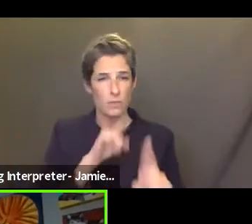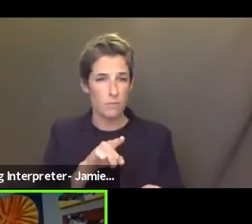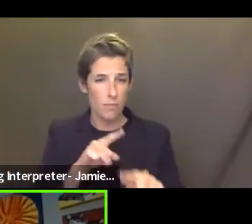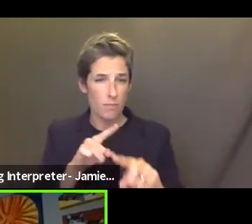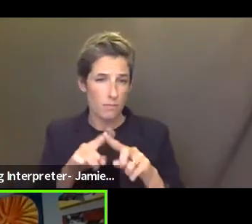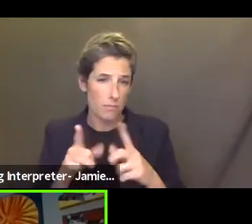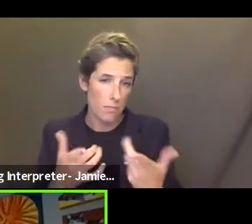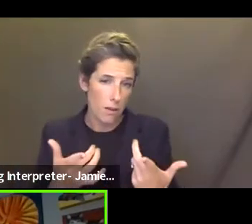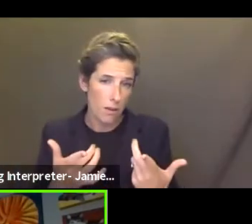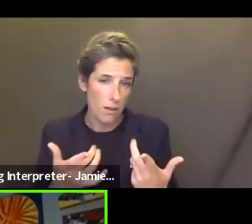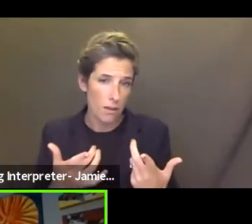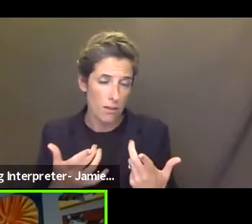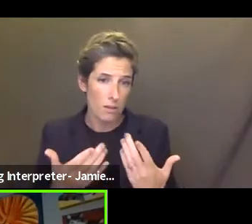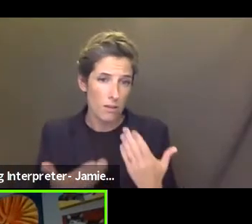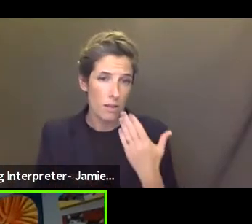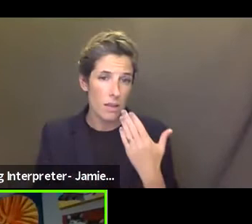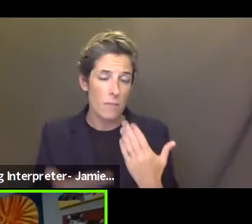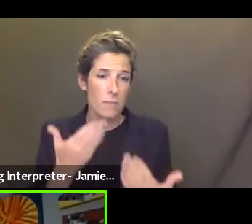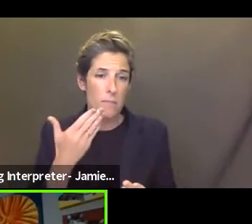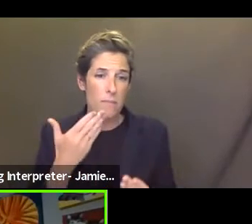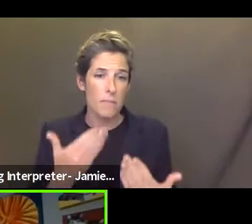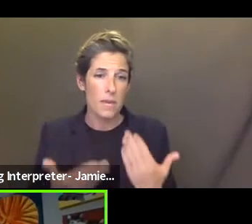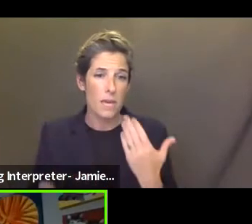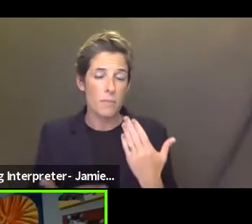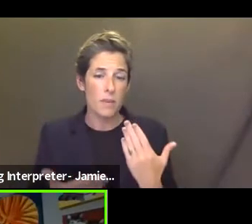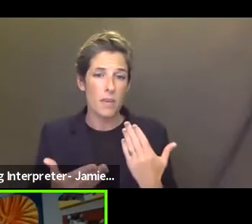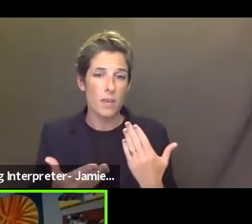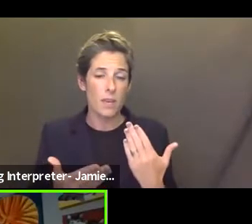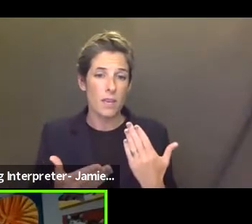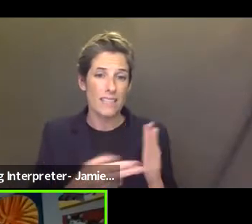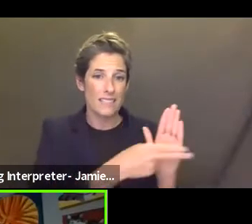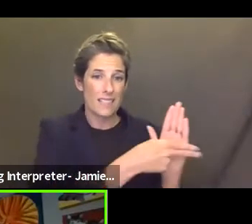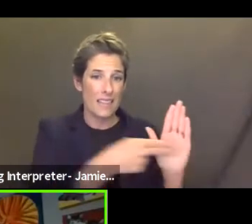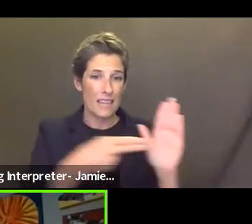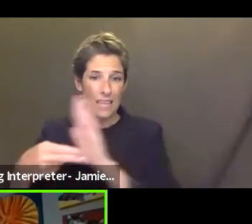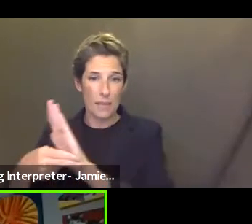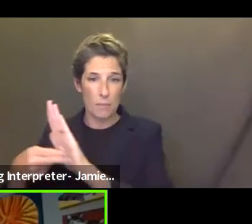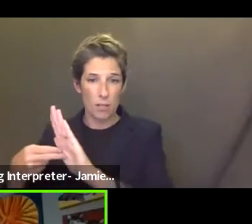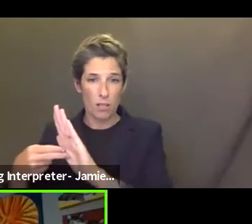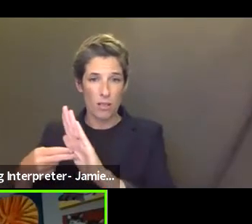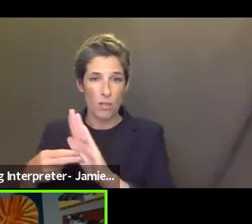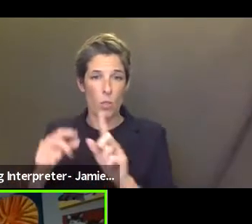maybe it's the problem of classifying broken versus whole as absolutes.